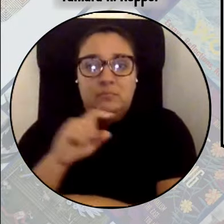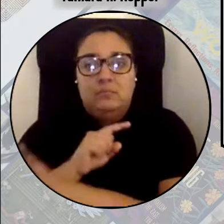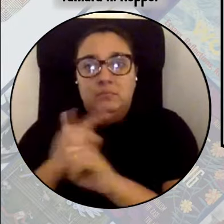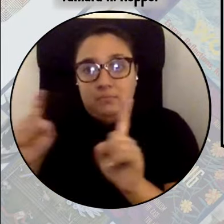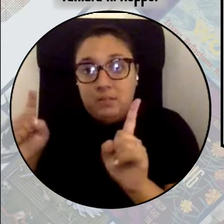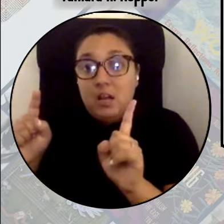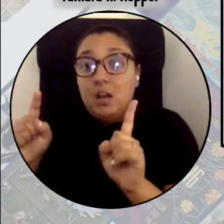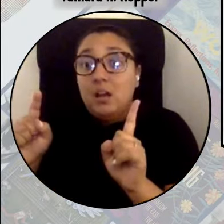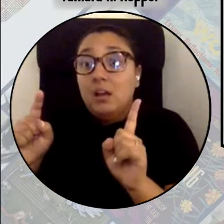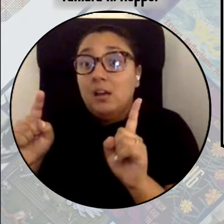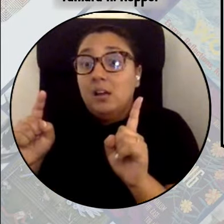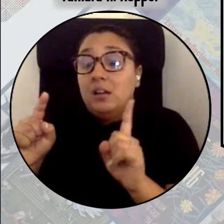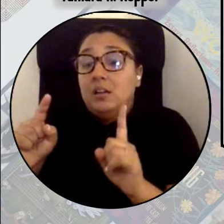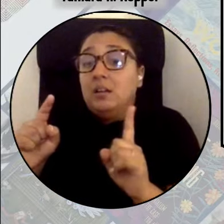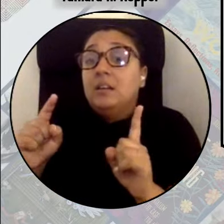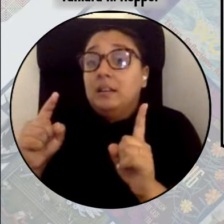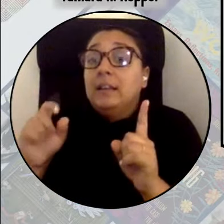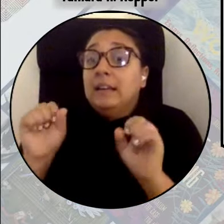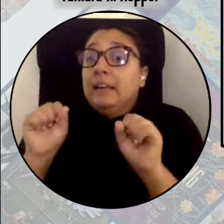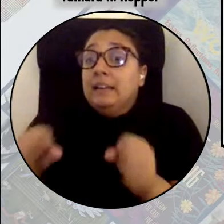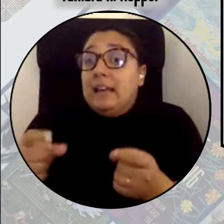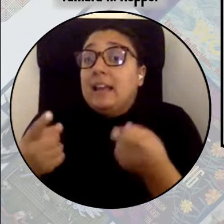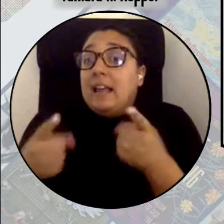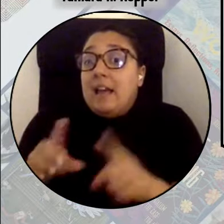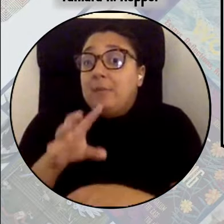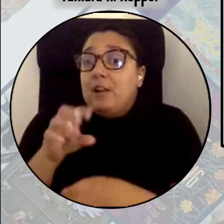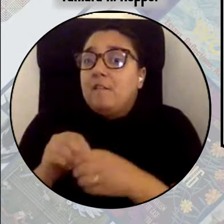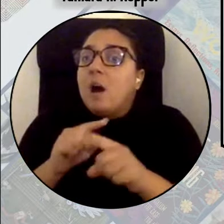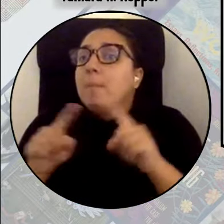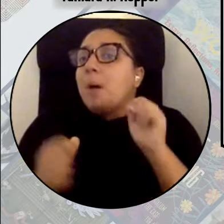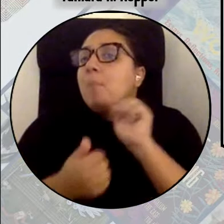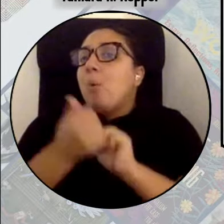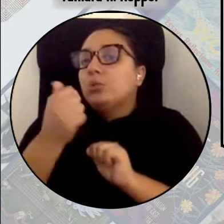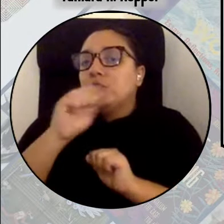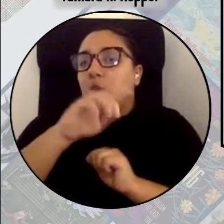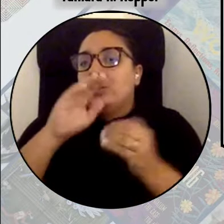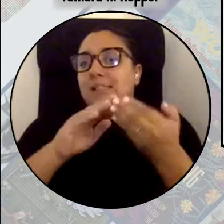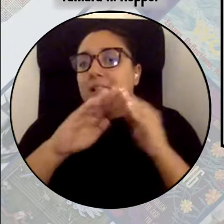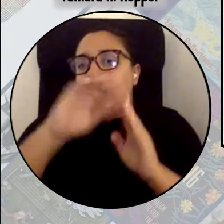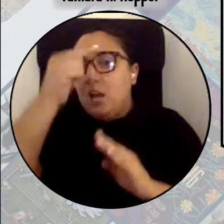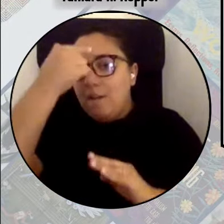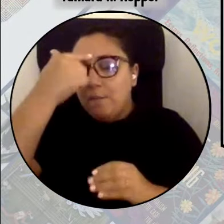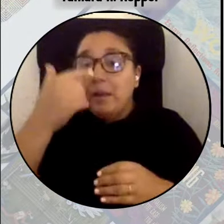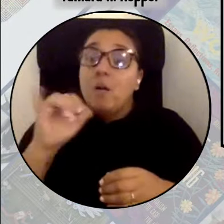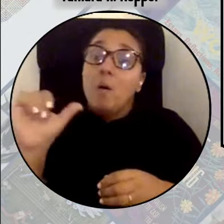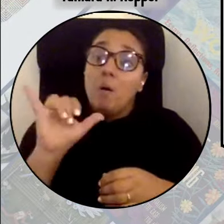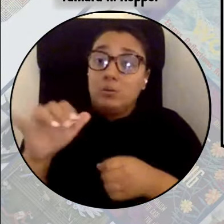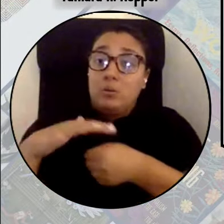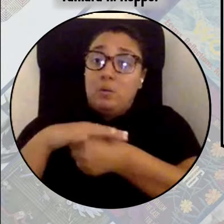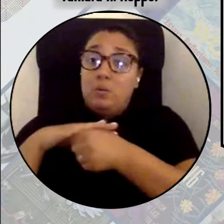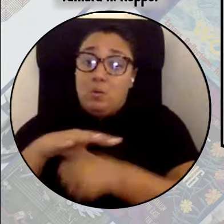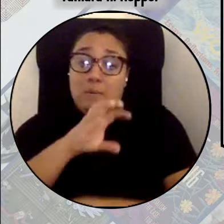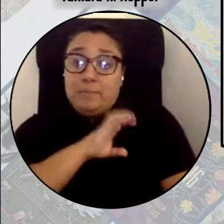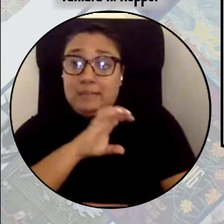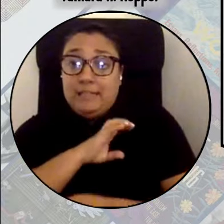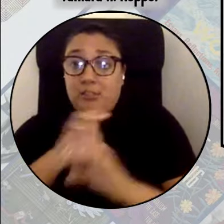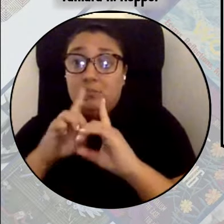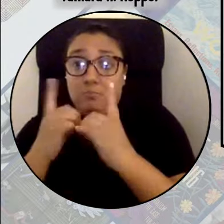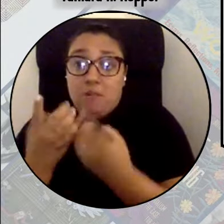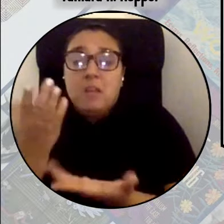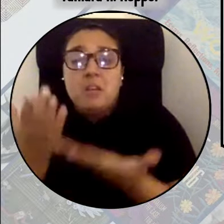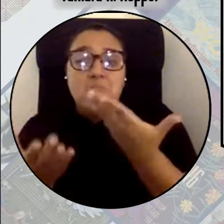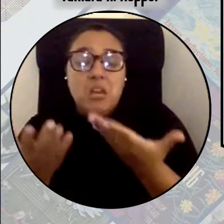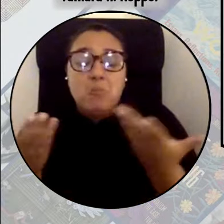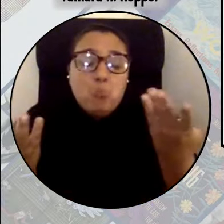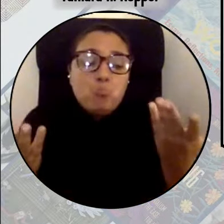involve that. But a lot of times it's about kind of city governments and sometimes local police departments, kind of expressing a lack